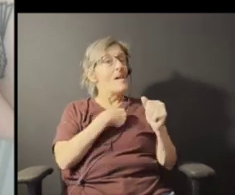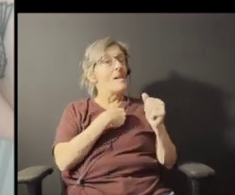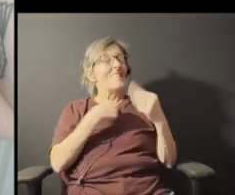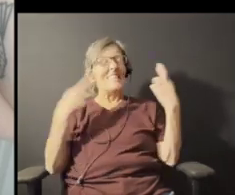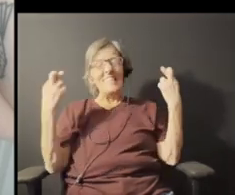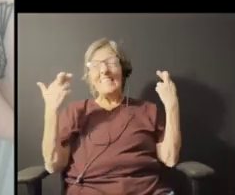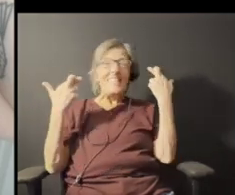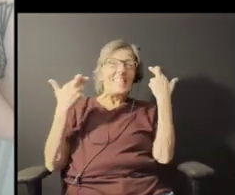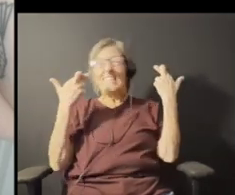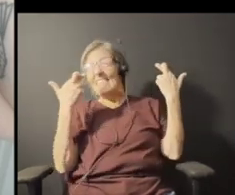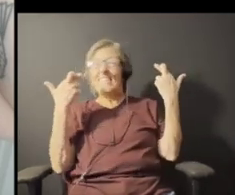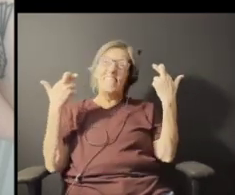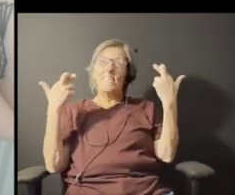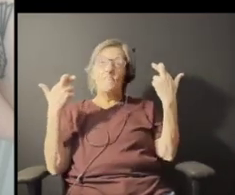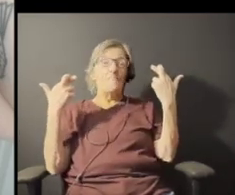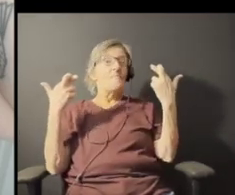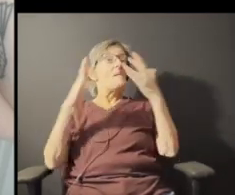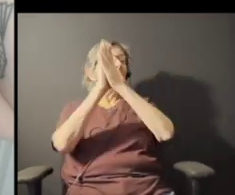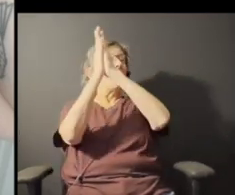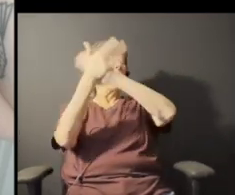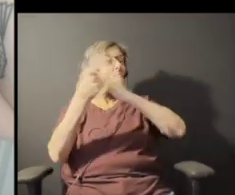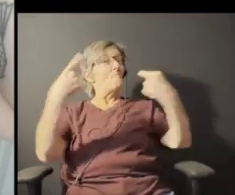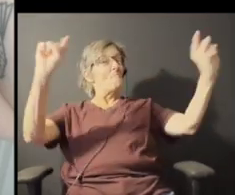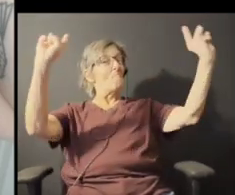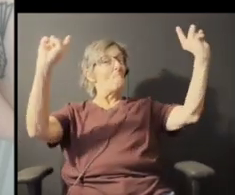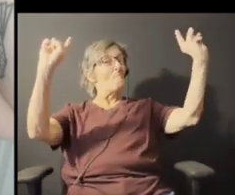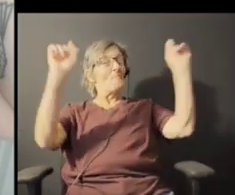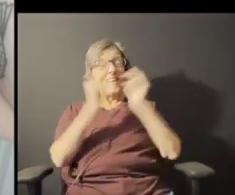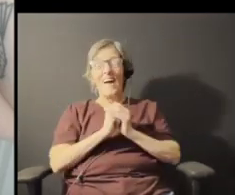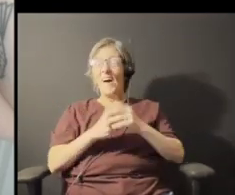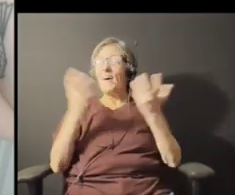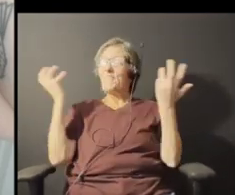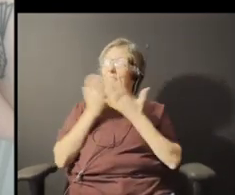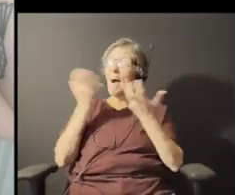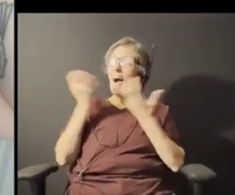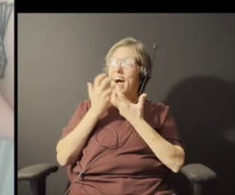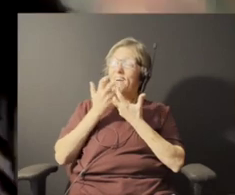I crossed my fingers and I got in. So.